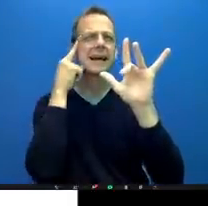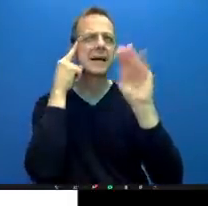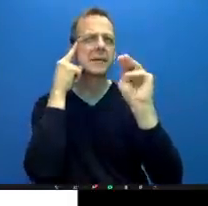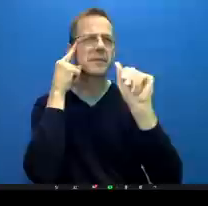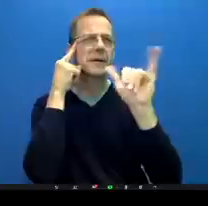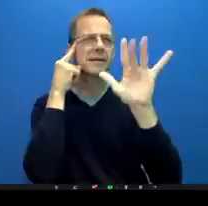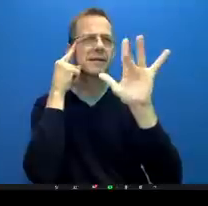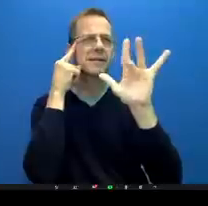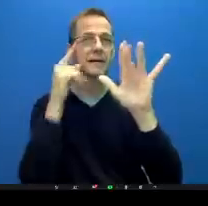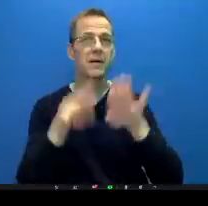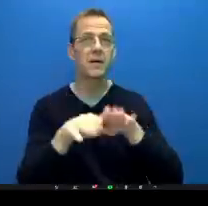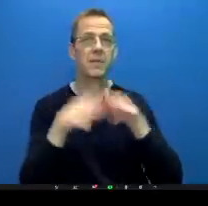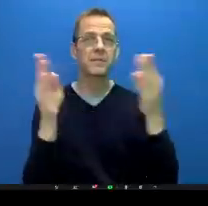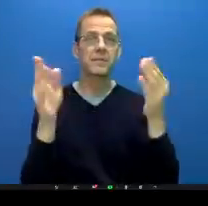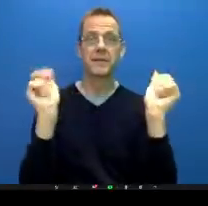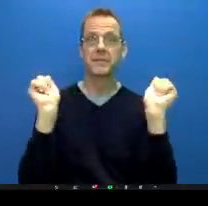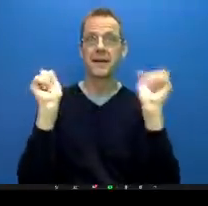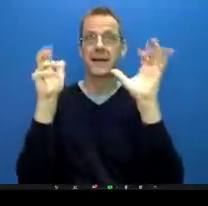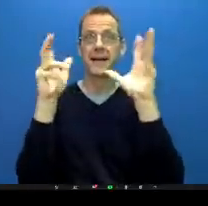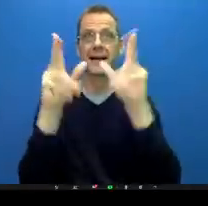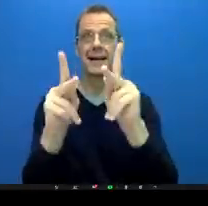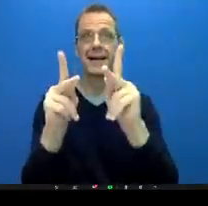increased by 20%.